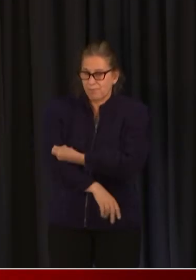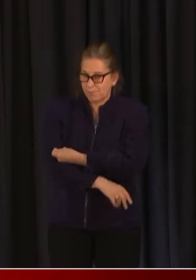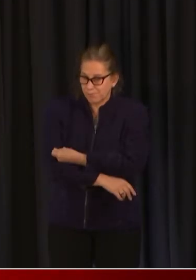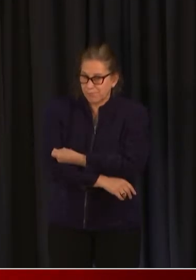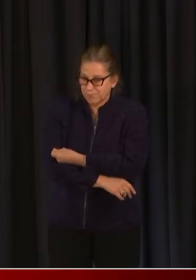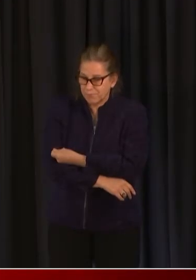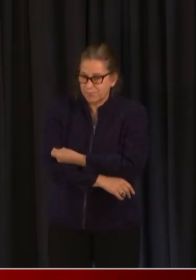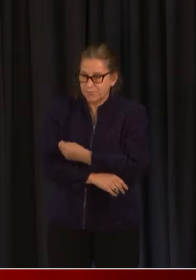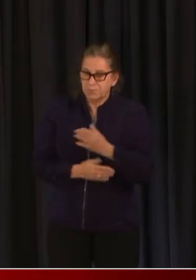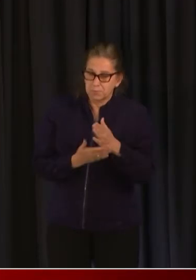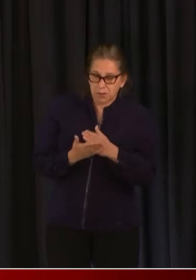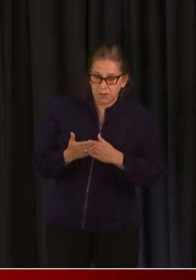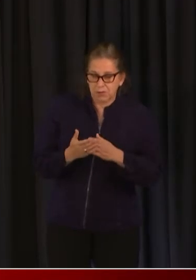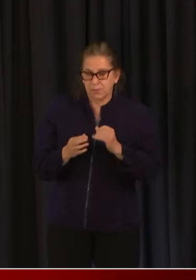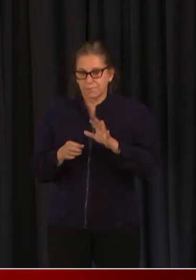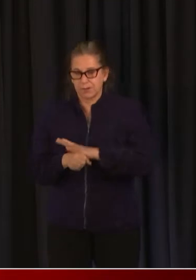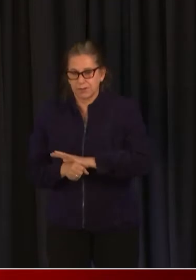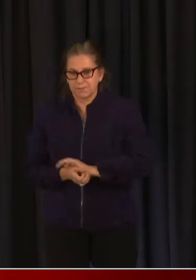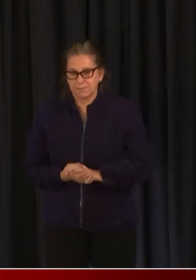are reporting over